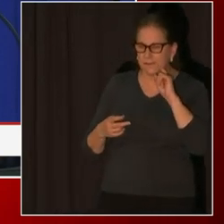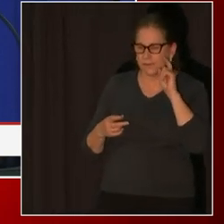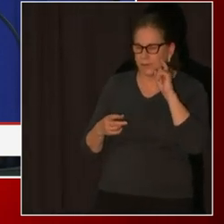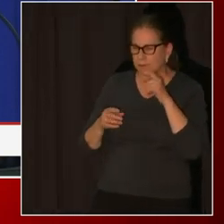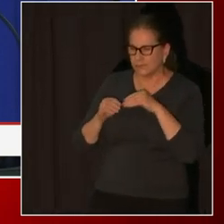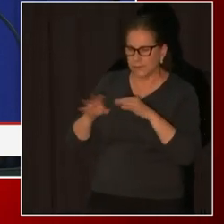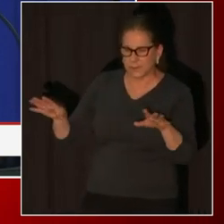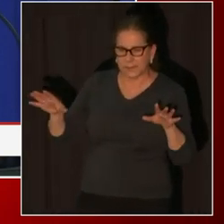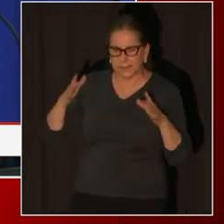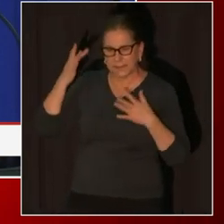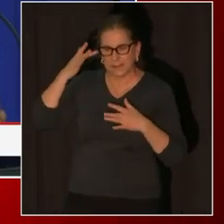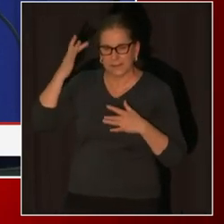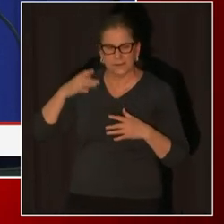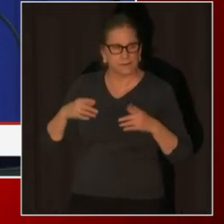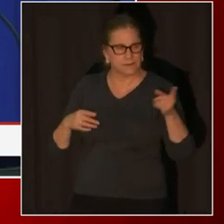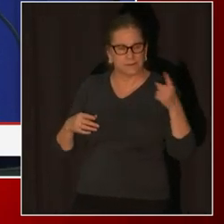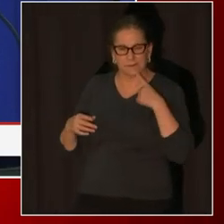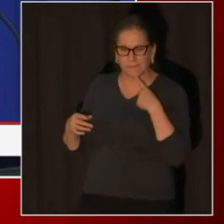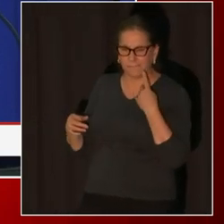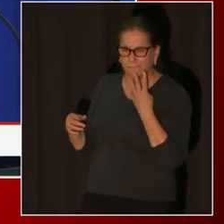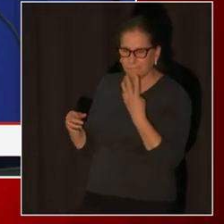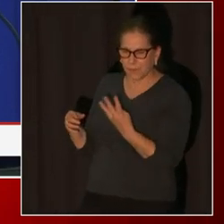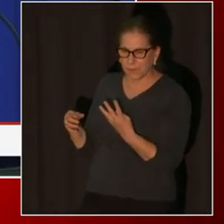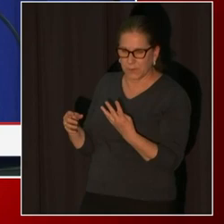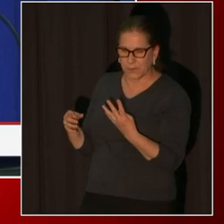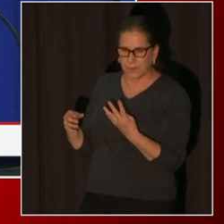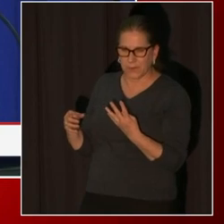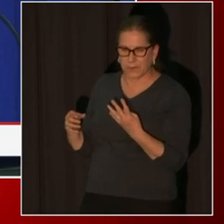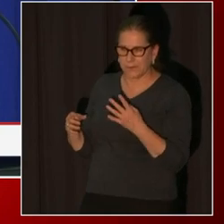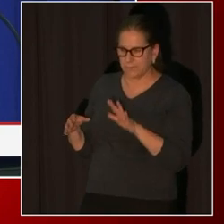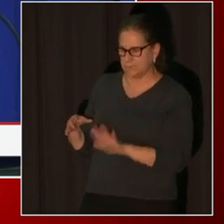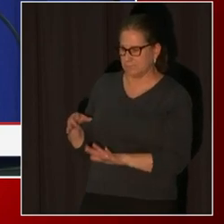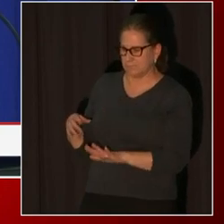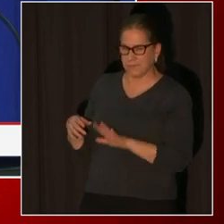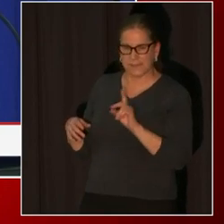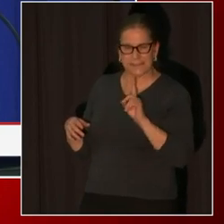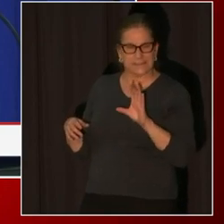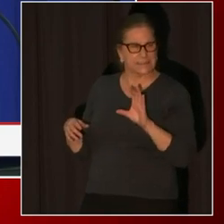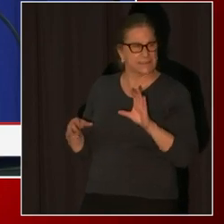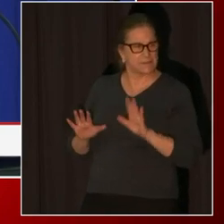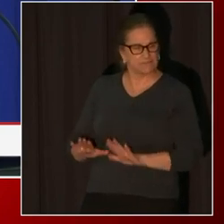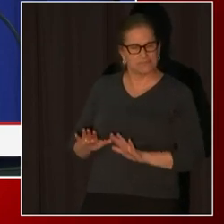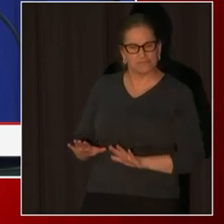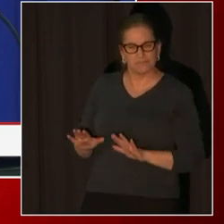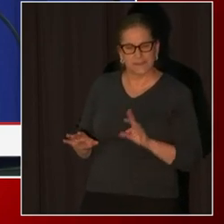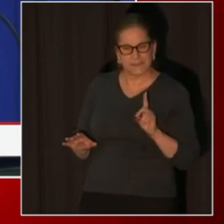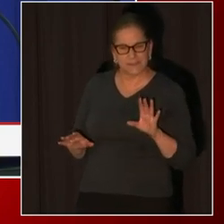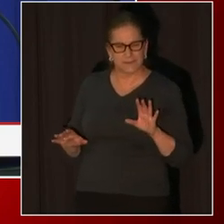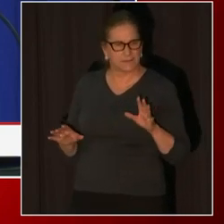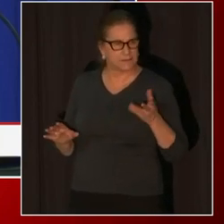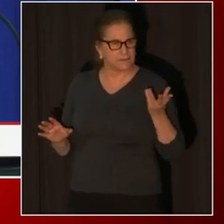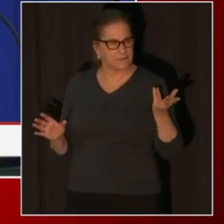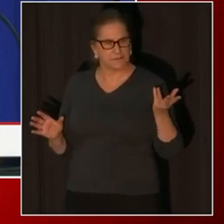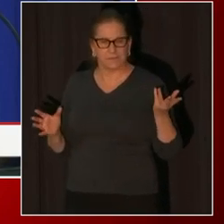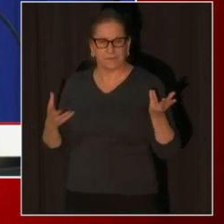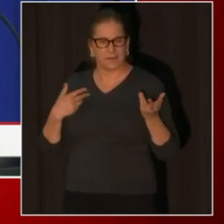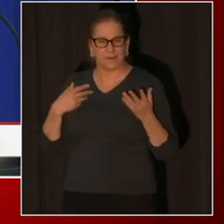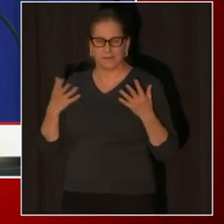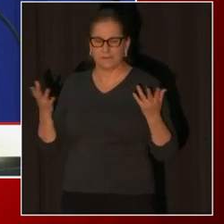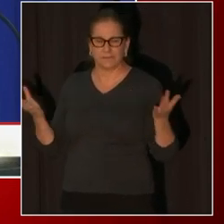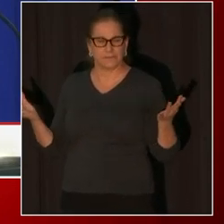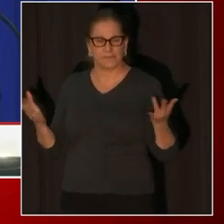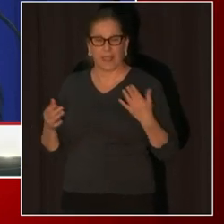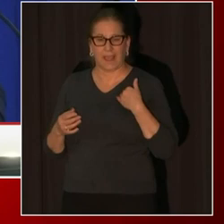the DC-1 card. There are a set of employees in DCPS, and let me just talk about how the DCPS